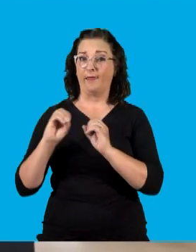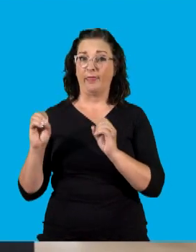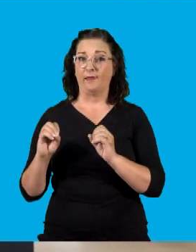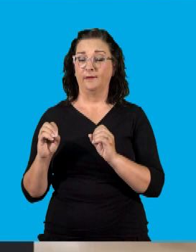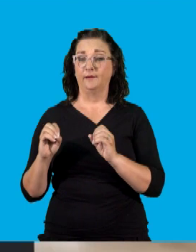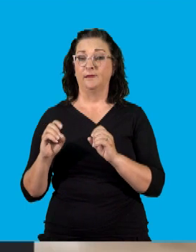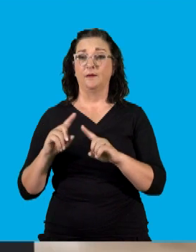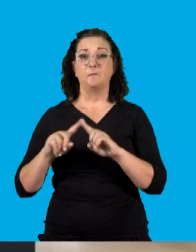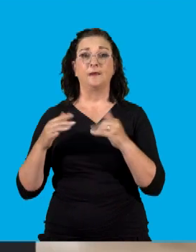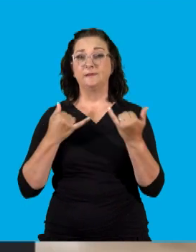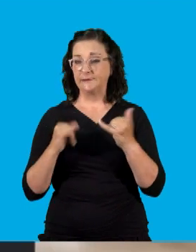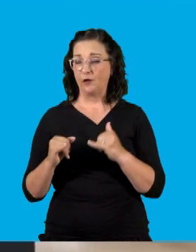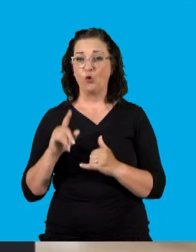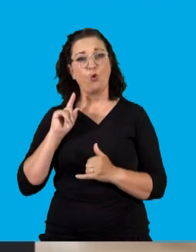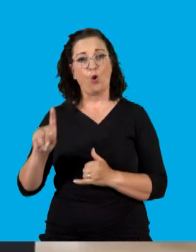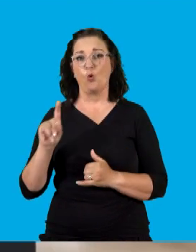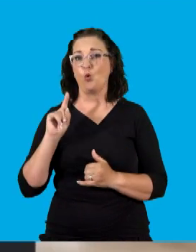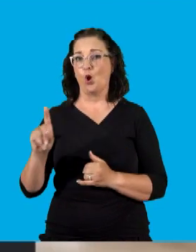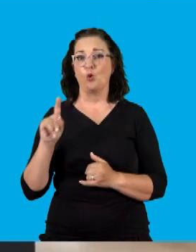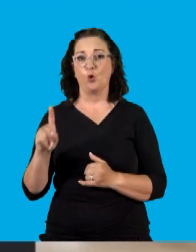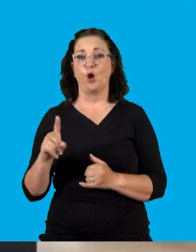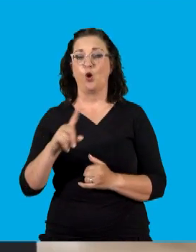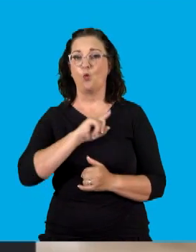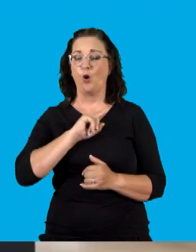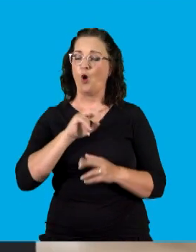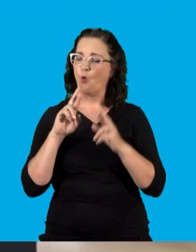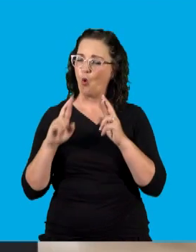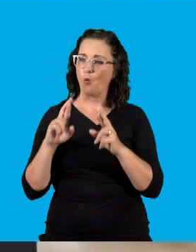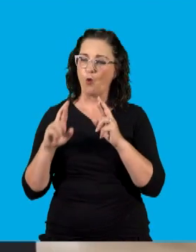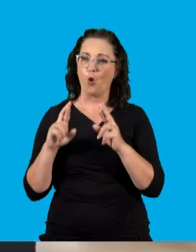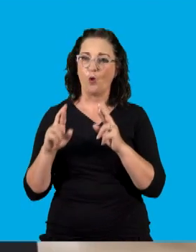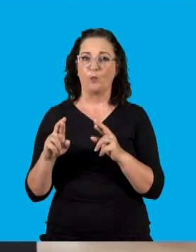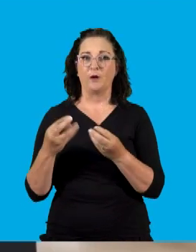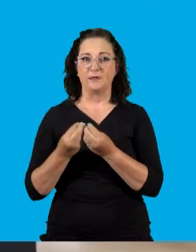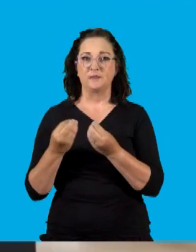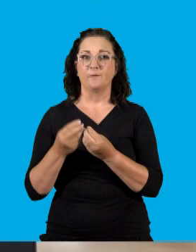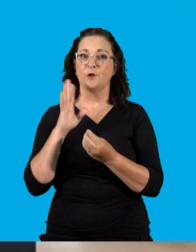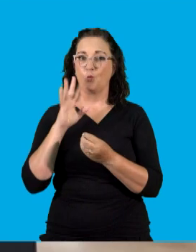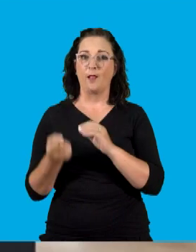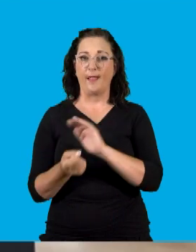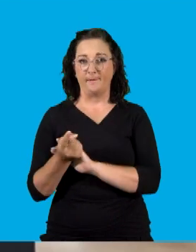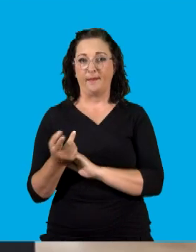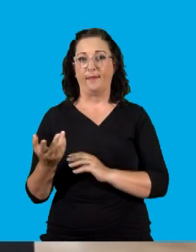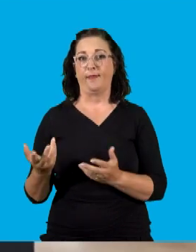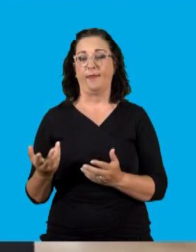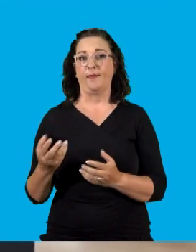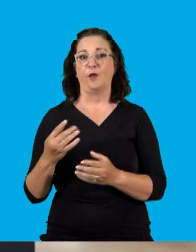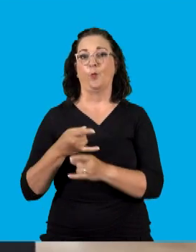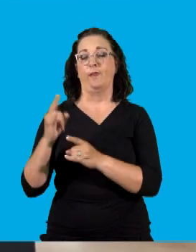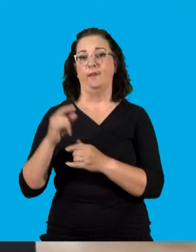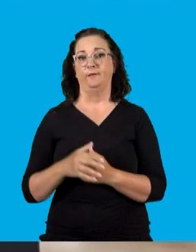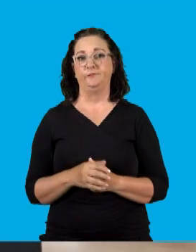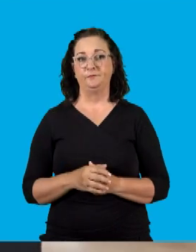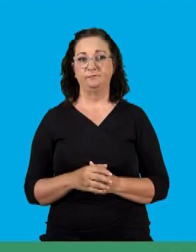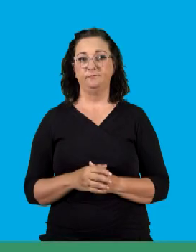still going to do what? You're still going to continue because you have that hope that something in your favor is going to happen, which is a